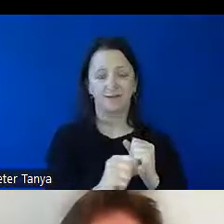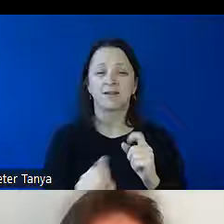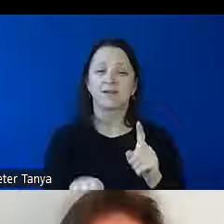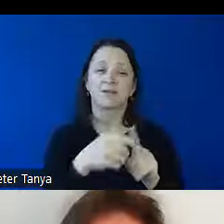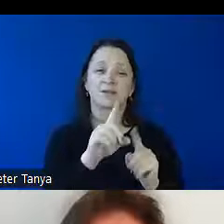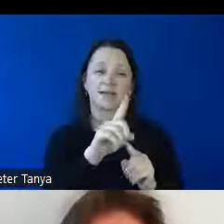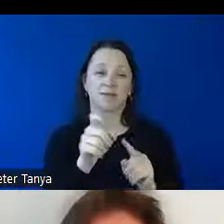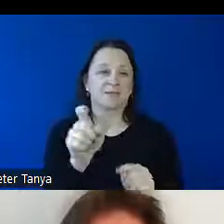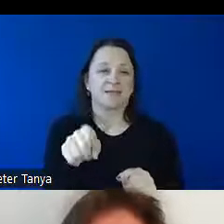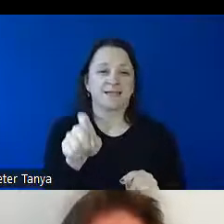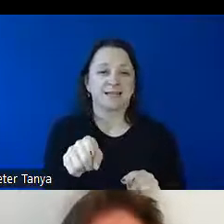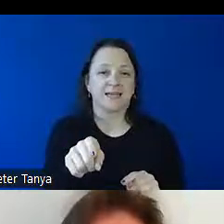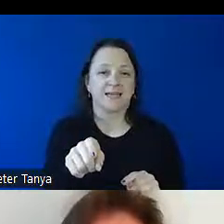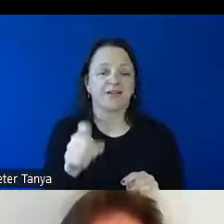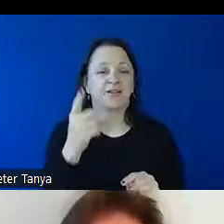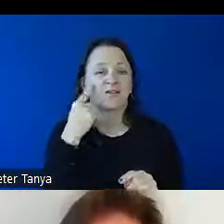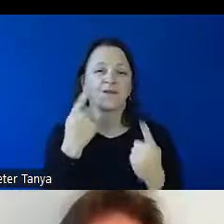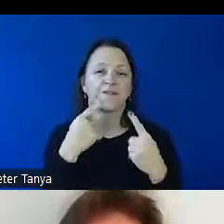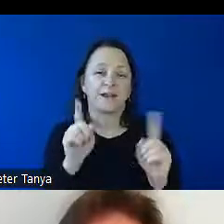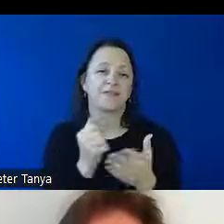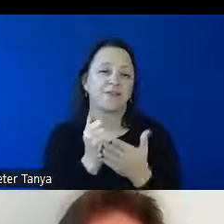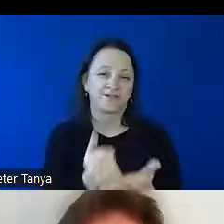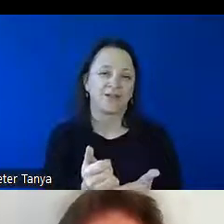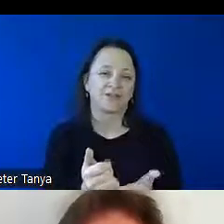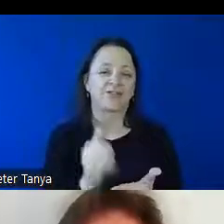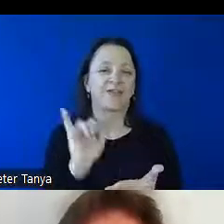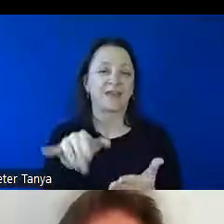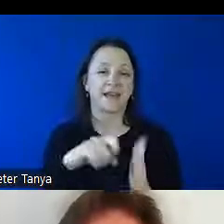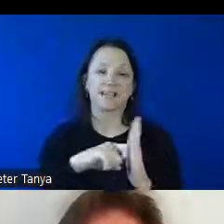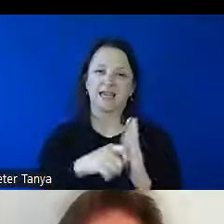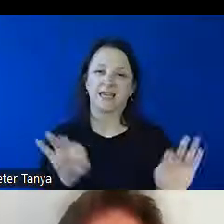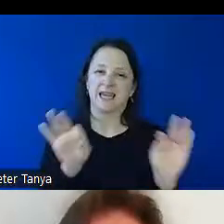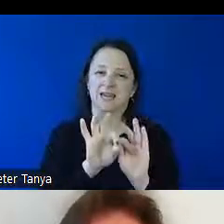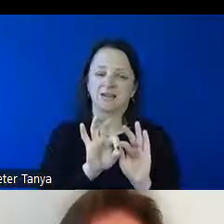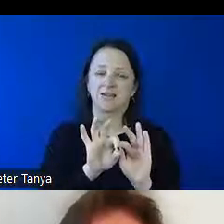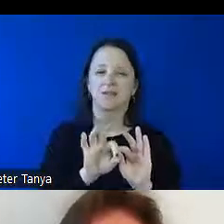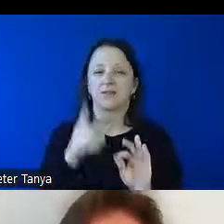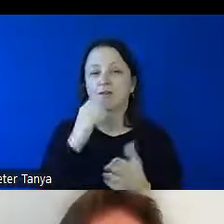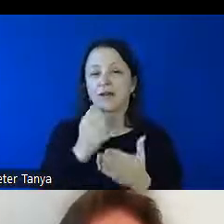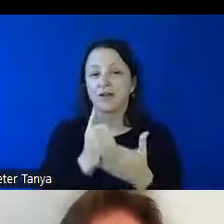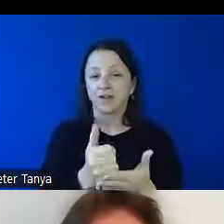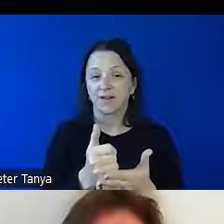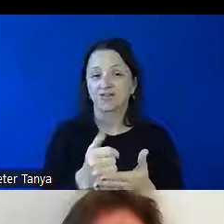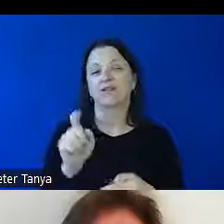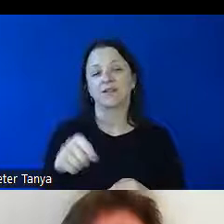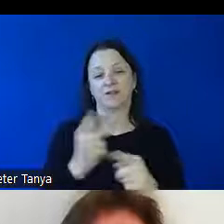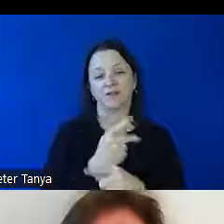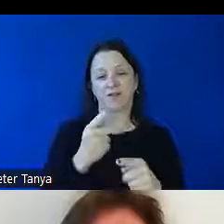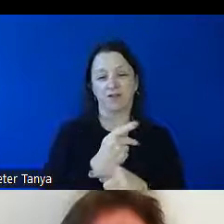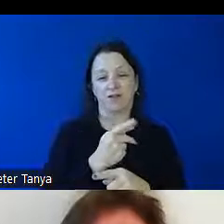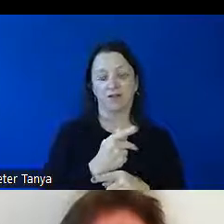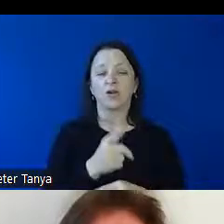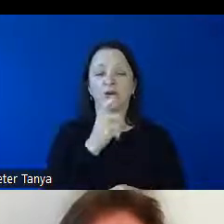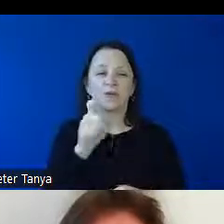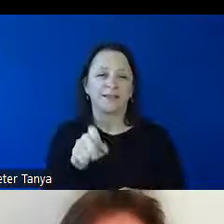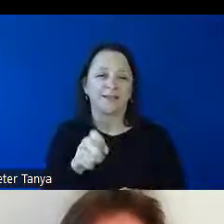to access effective intervention. And that's the key, that to get intervention, you have to find the children who need it.